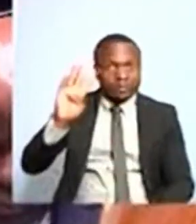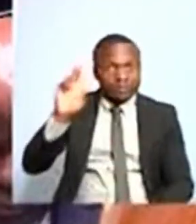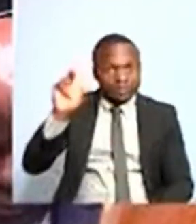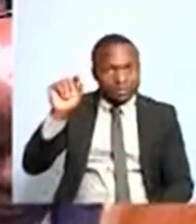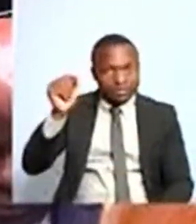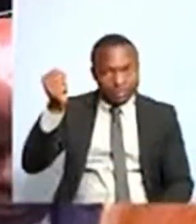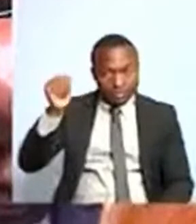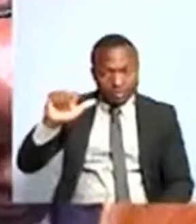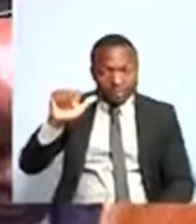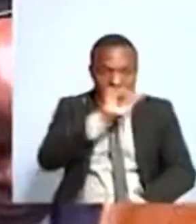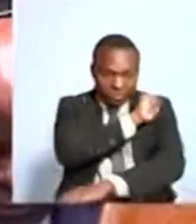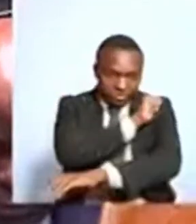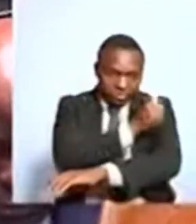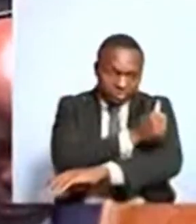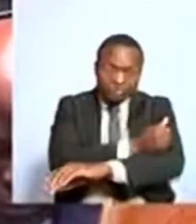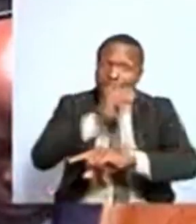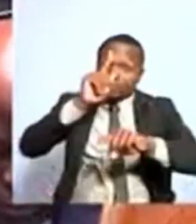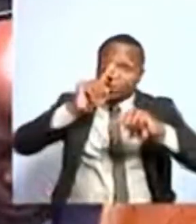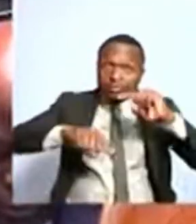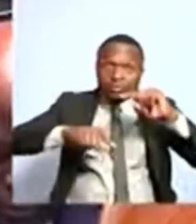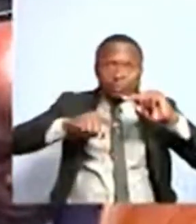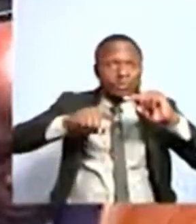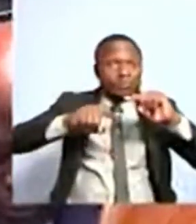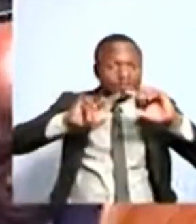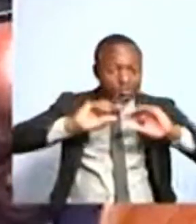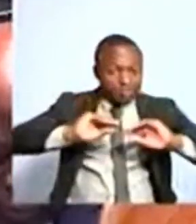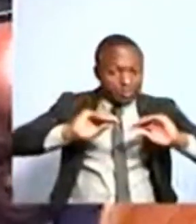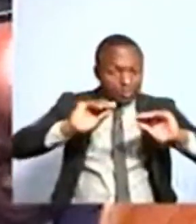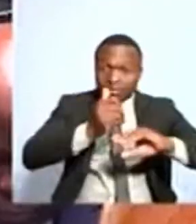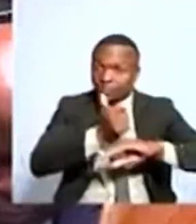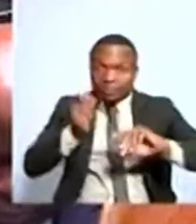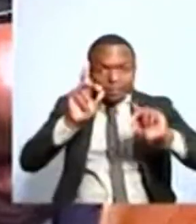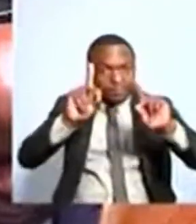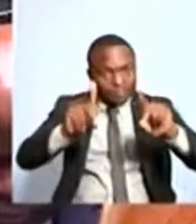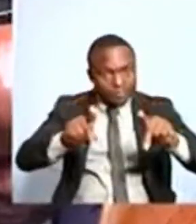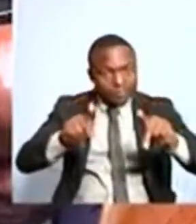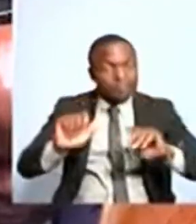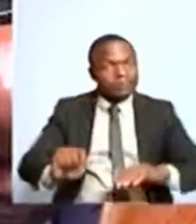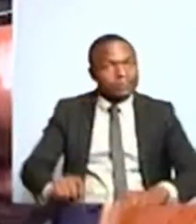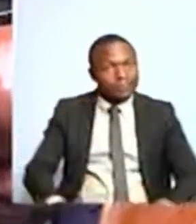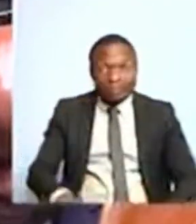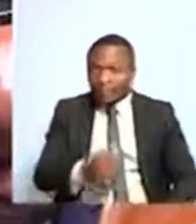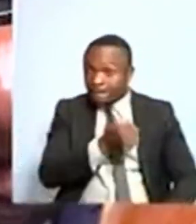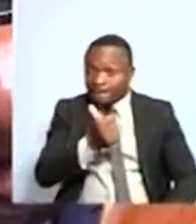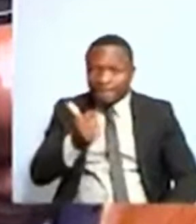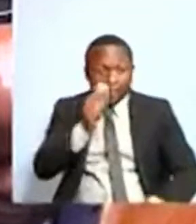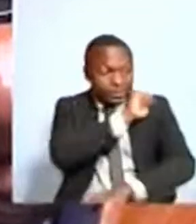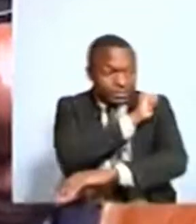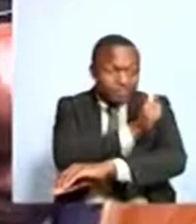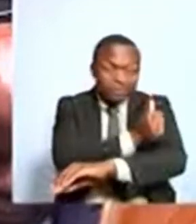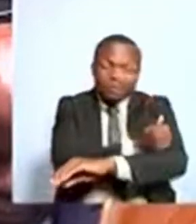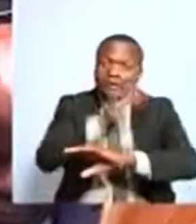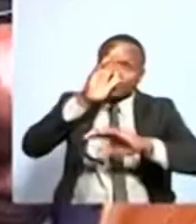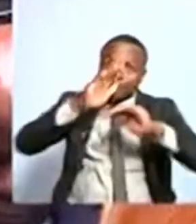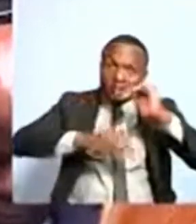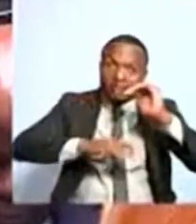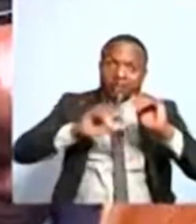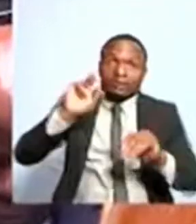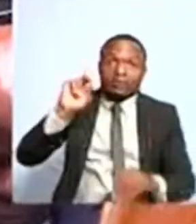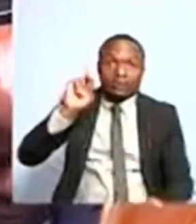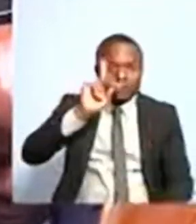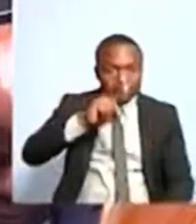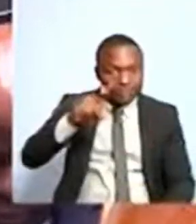The authority cannot be directed by any person, by any authority other than the DPP.